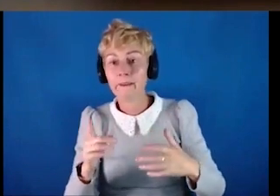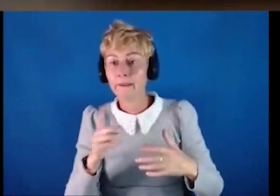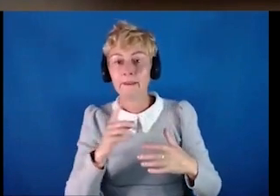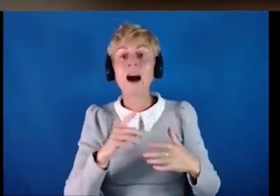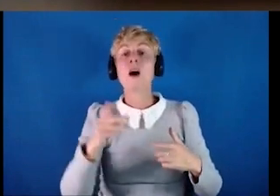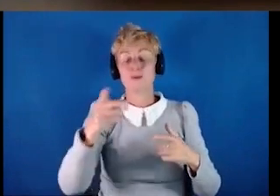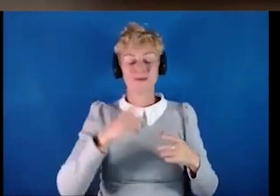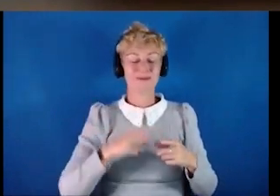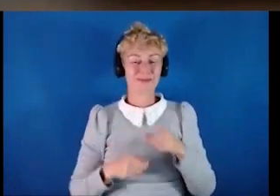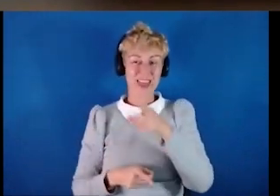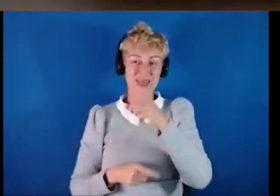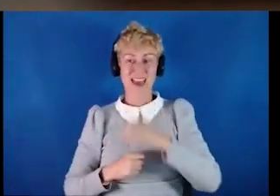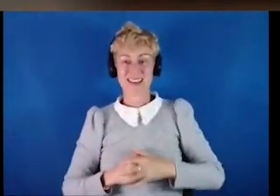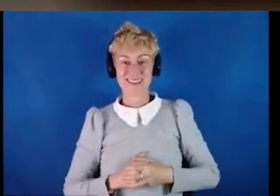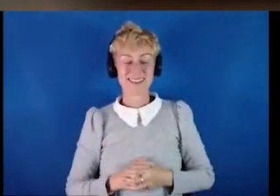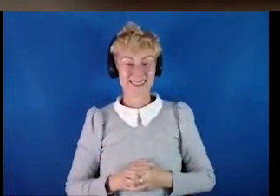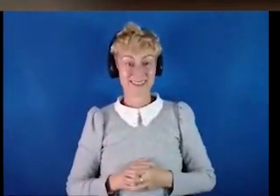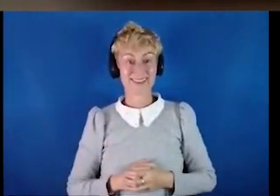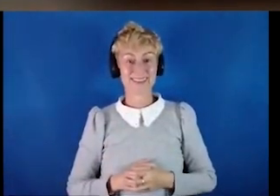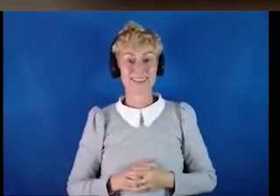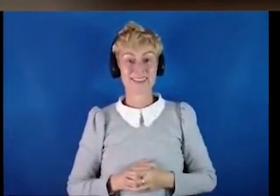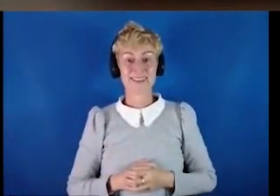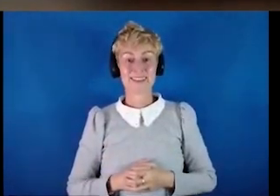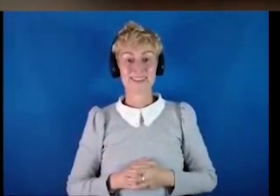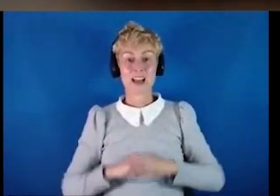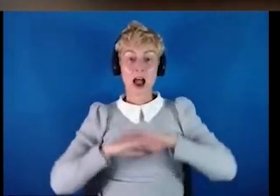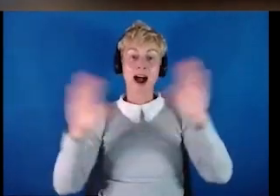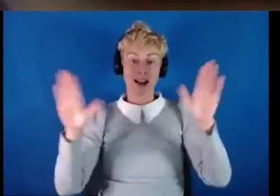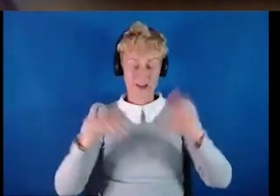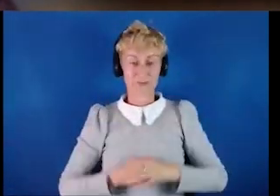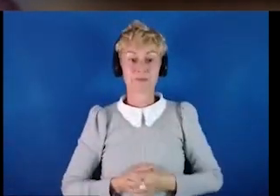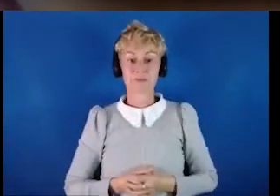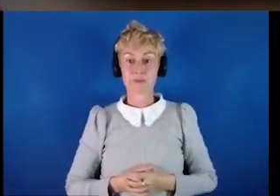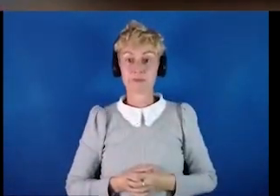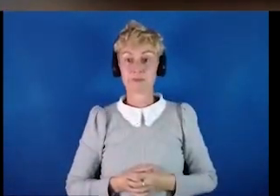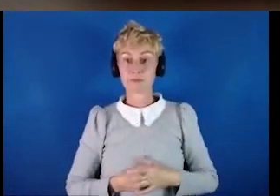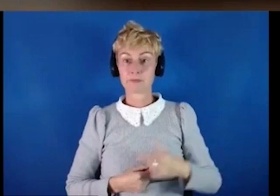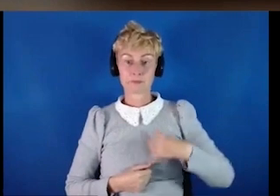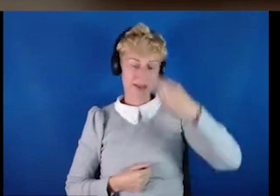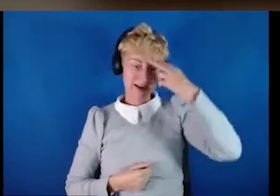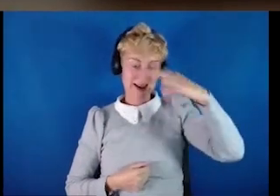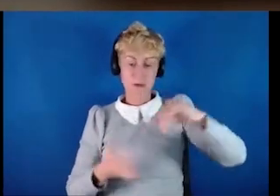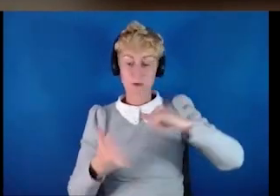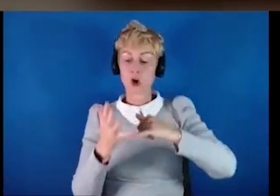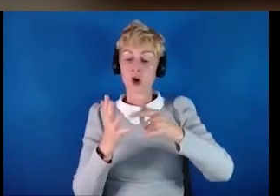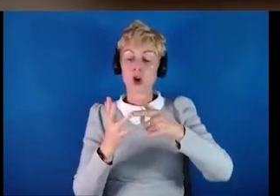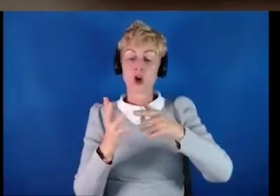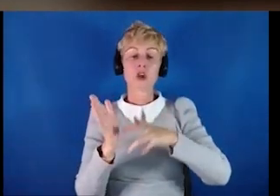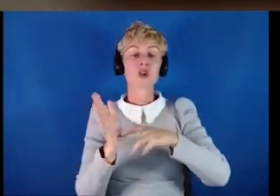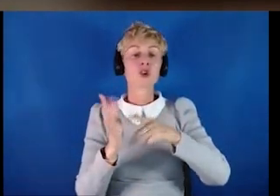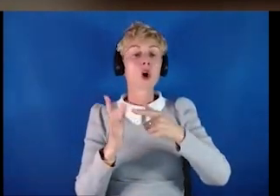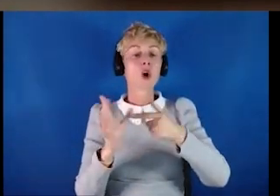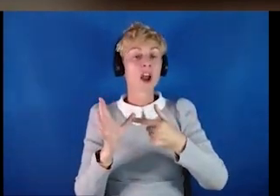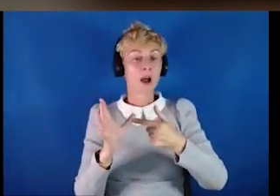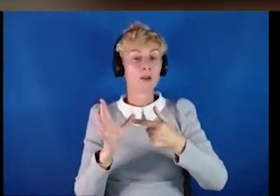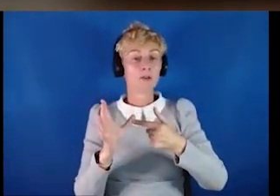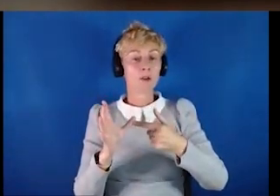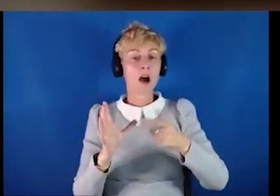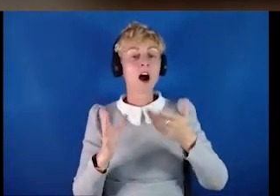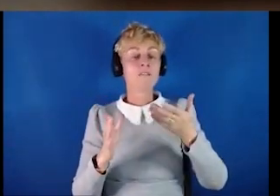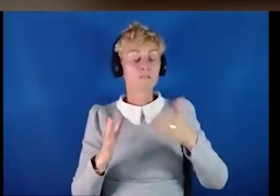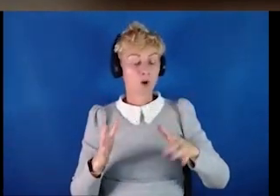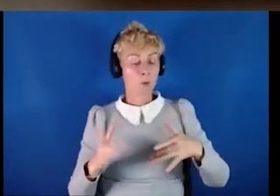I'm sure. Oh, there you are, Rick. Hi, as you can see, my name is Sonia Thompson, and I'm on the Lived